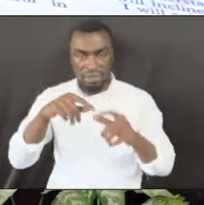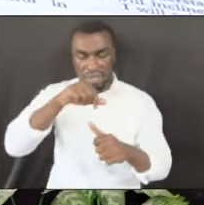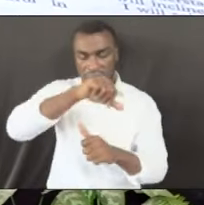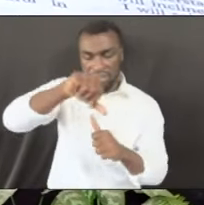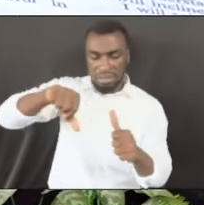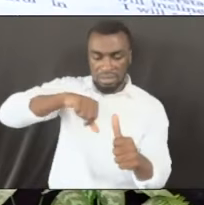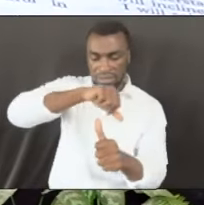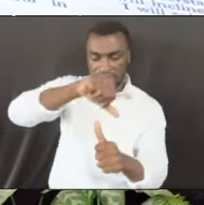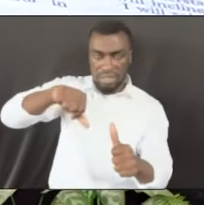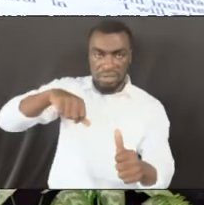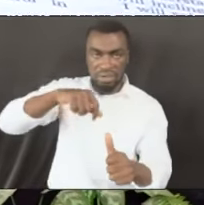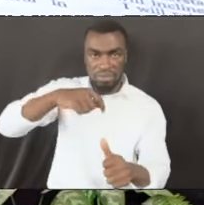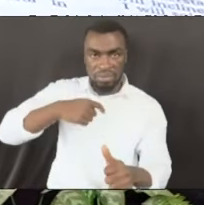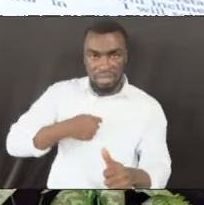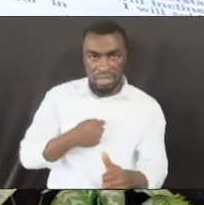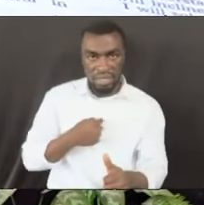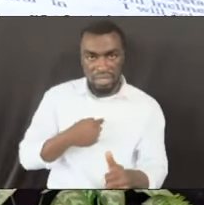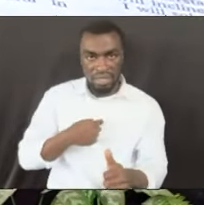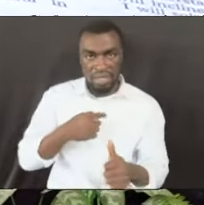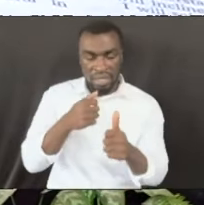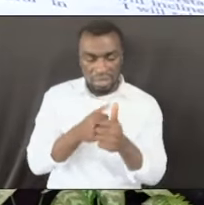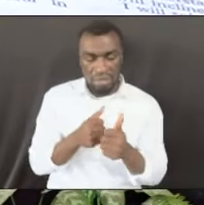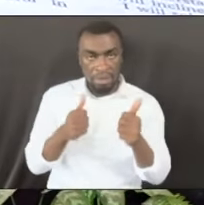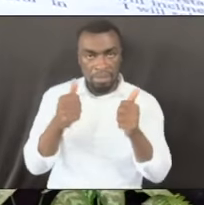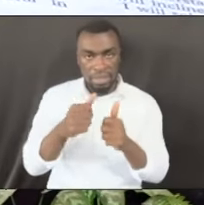billows and your waves passed over me.